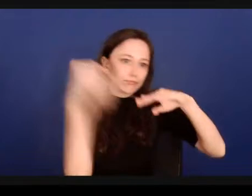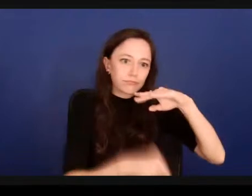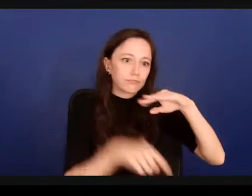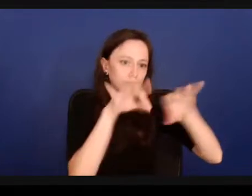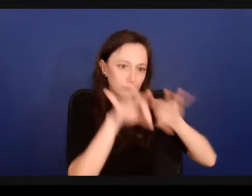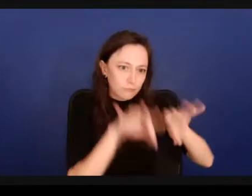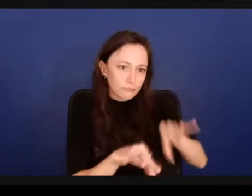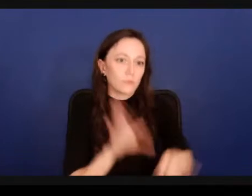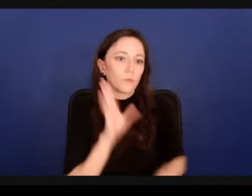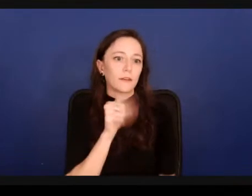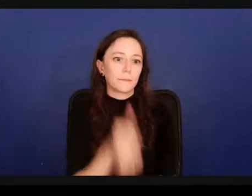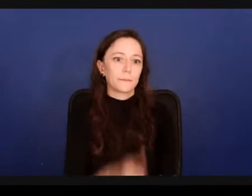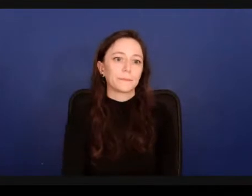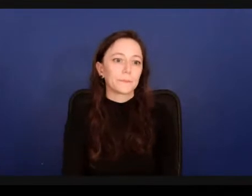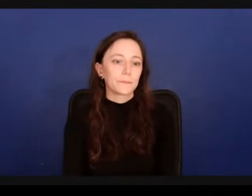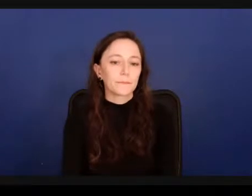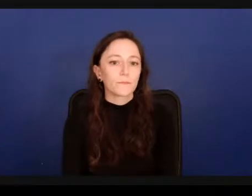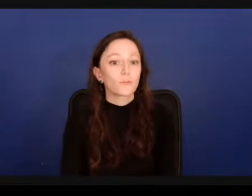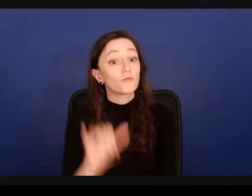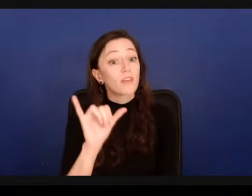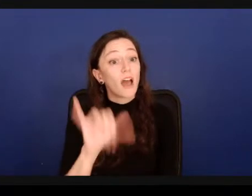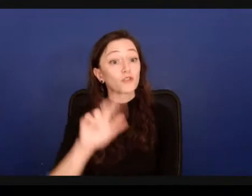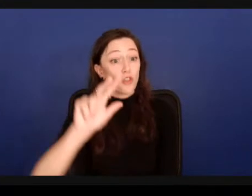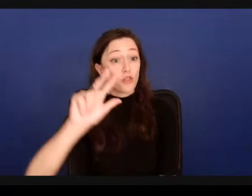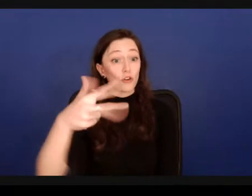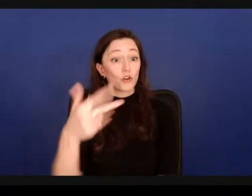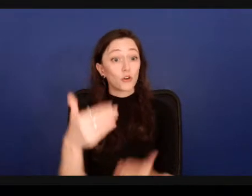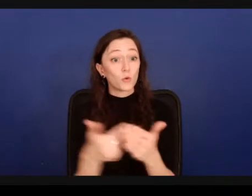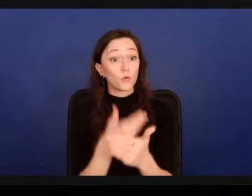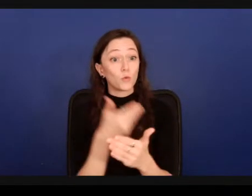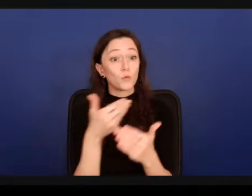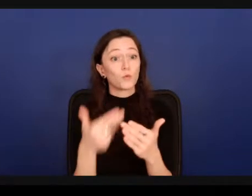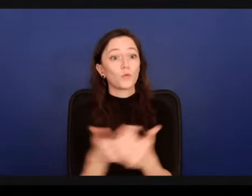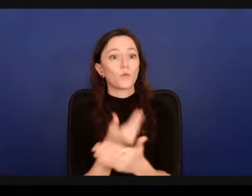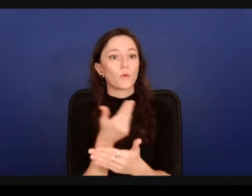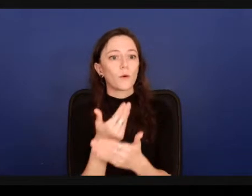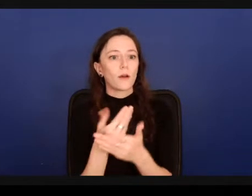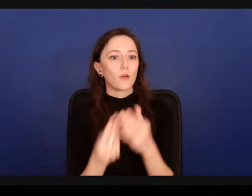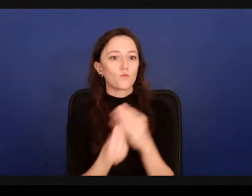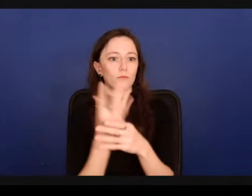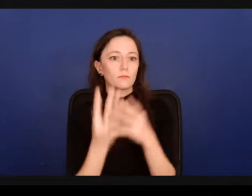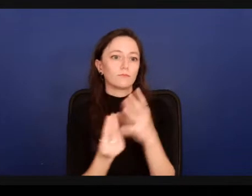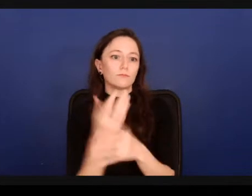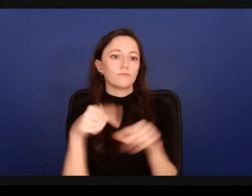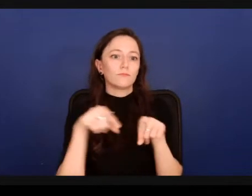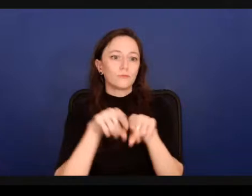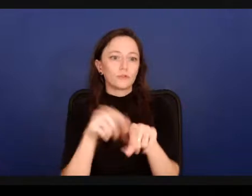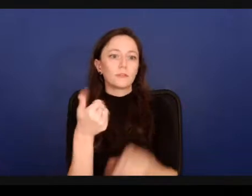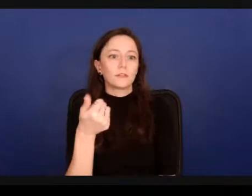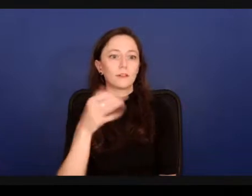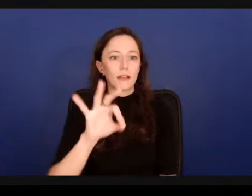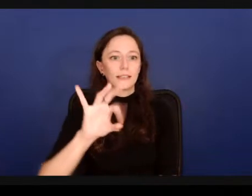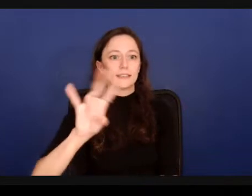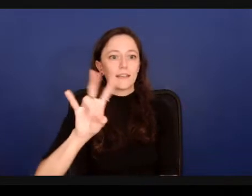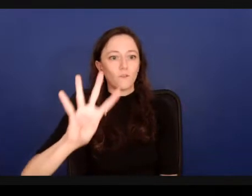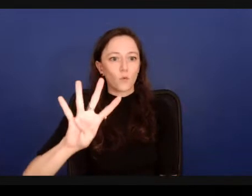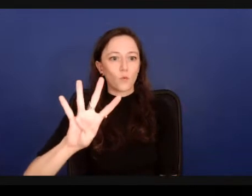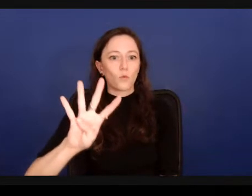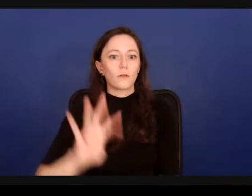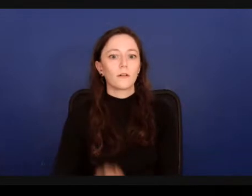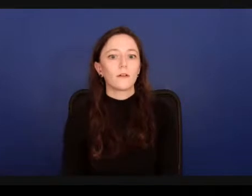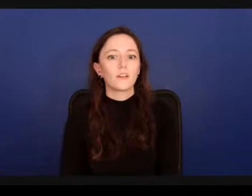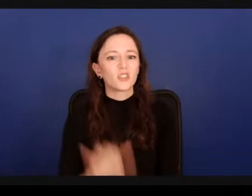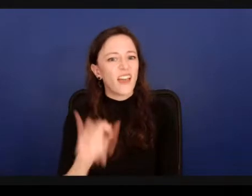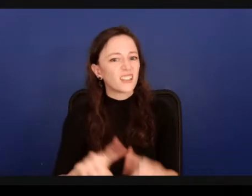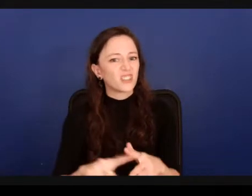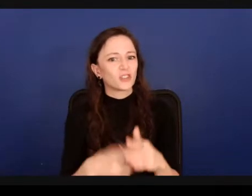That was that third new eruption of 74, but as we have previously noted, 74 began the year with Mauna Ulu